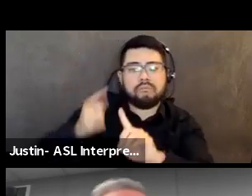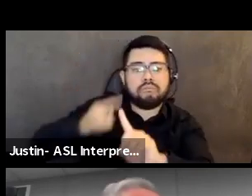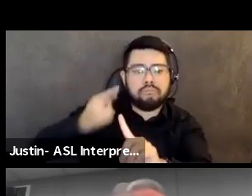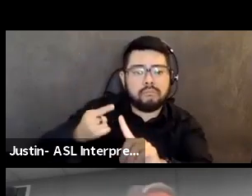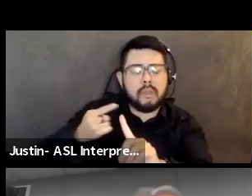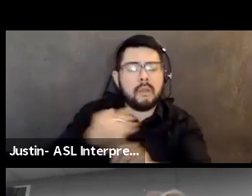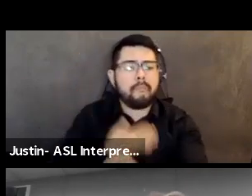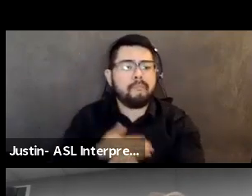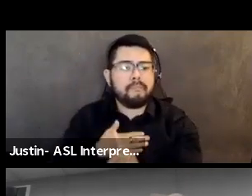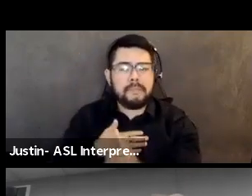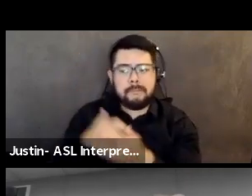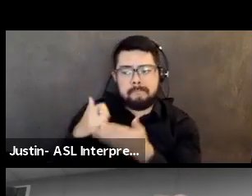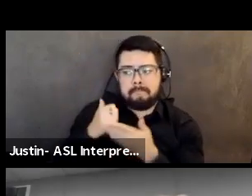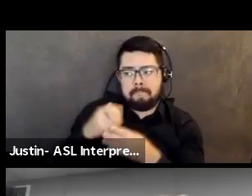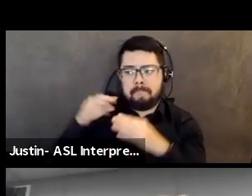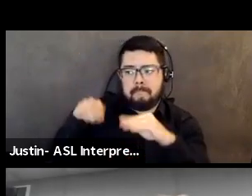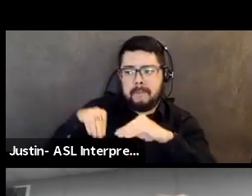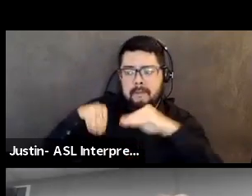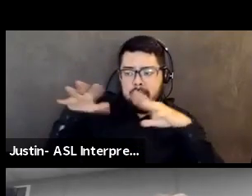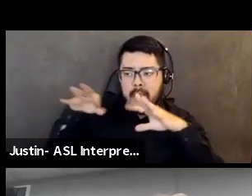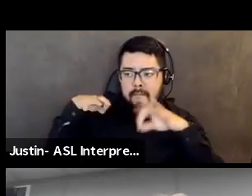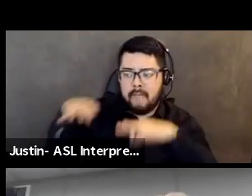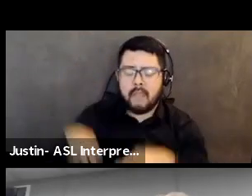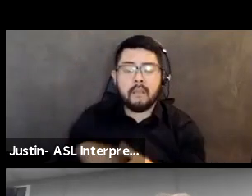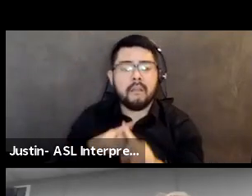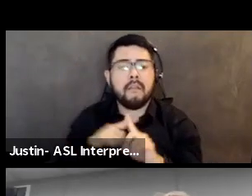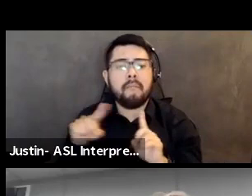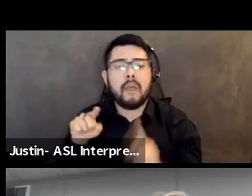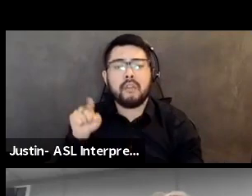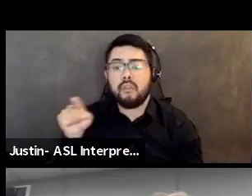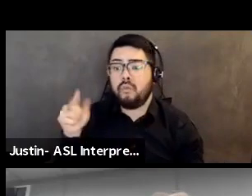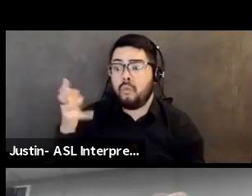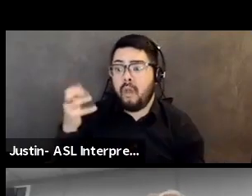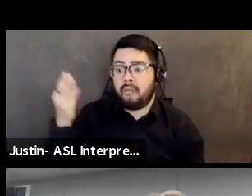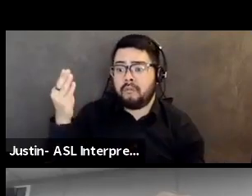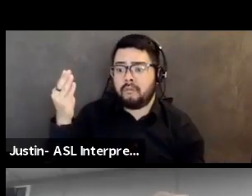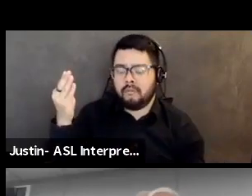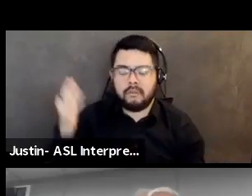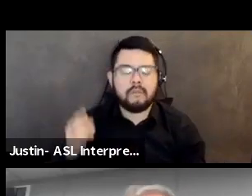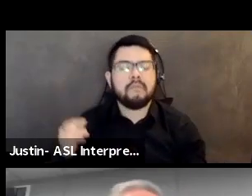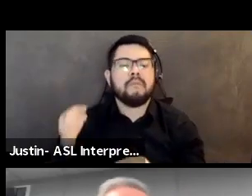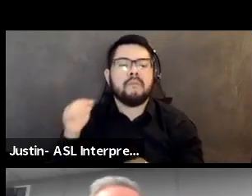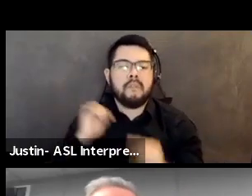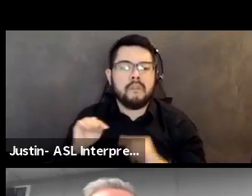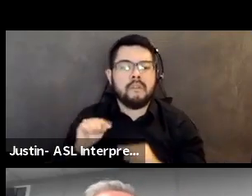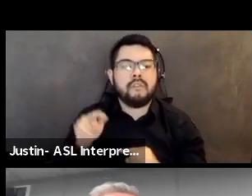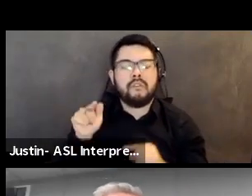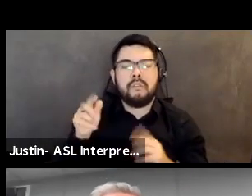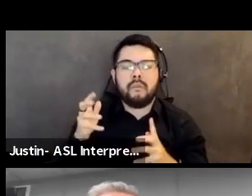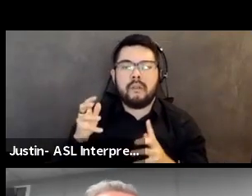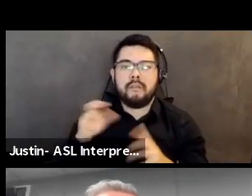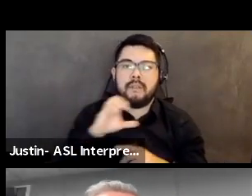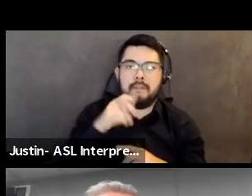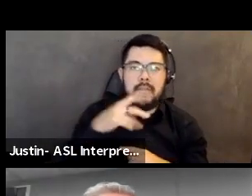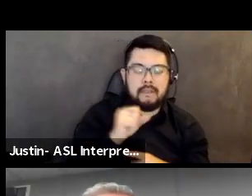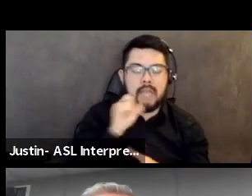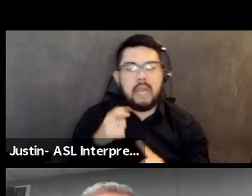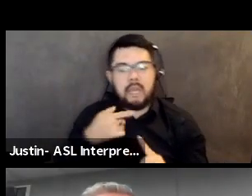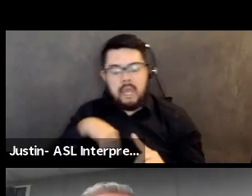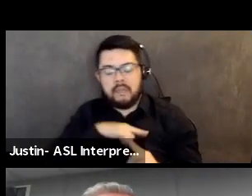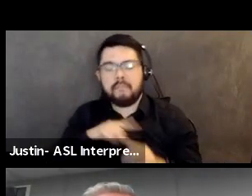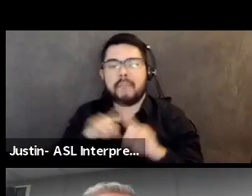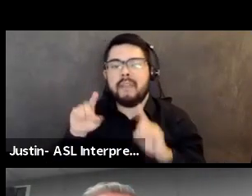please tell me so that you would like uh us to move cps to move not necessarily us but cbs to